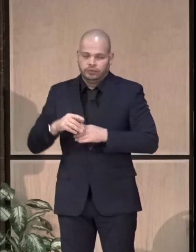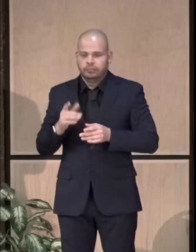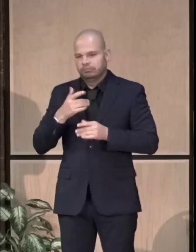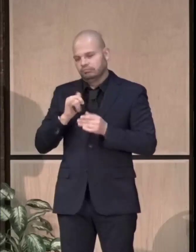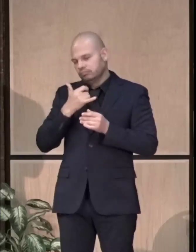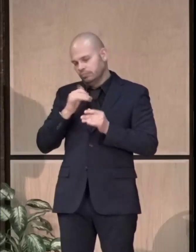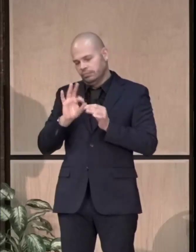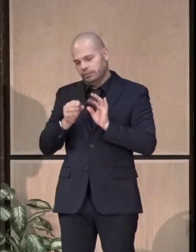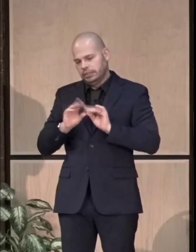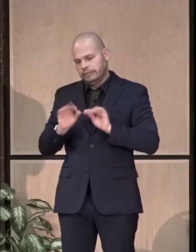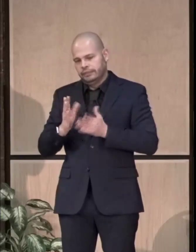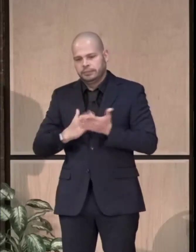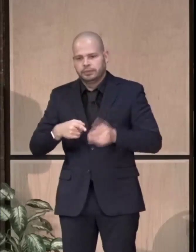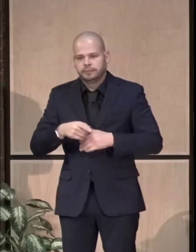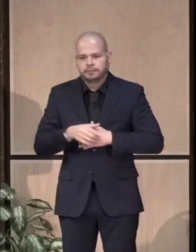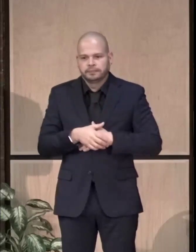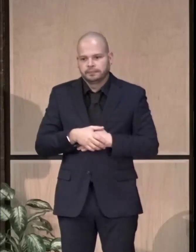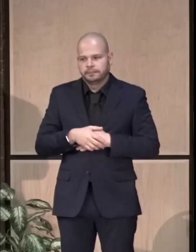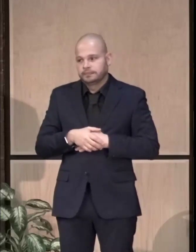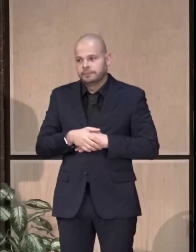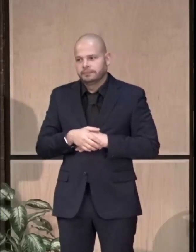And you didn't tell them that